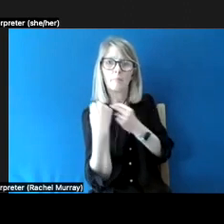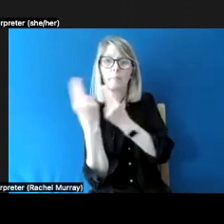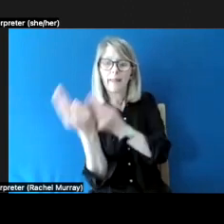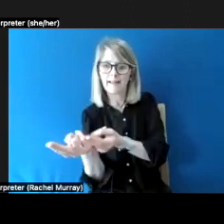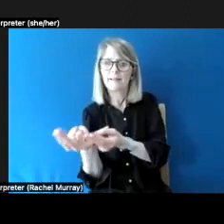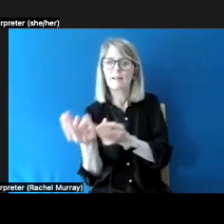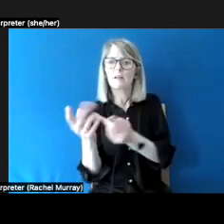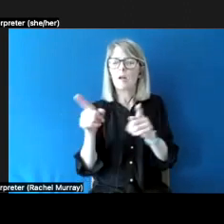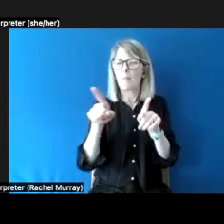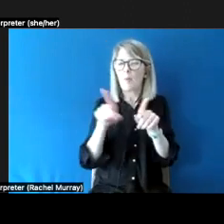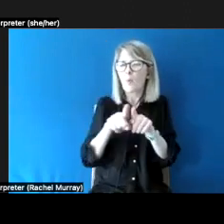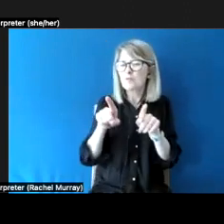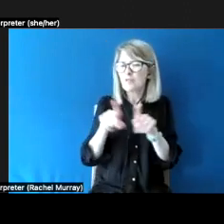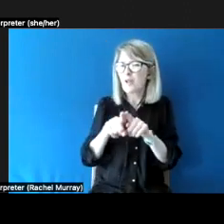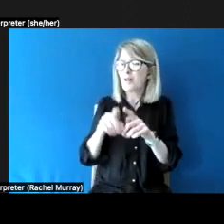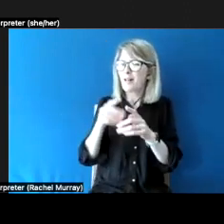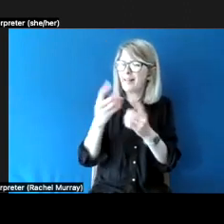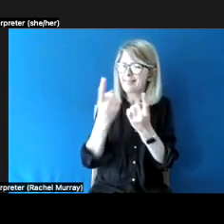colonization exist.